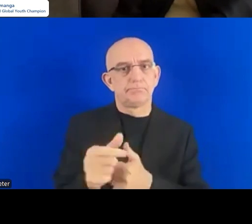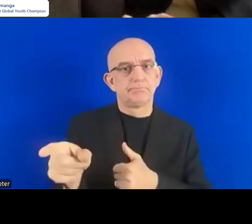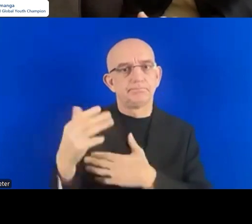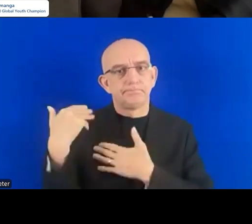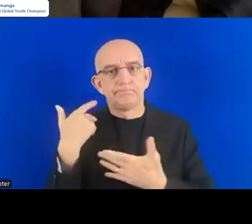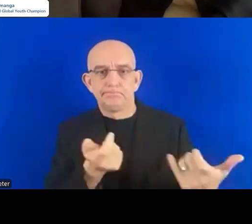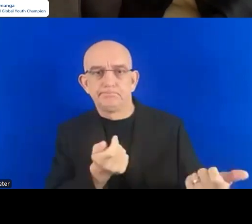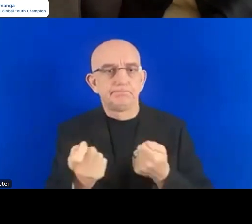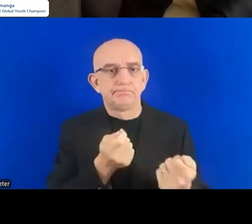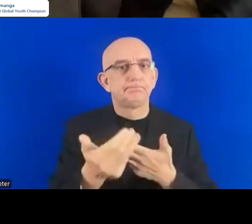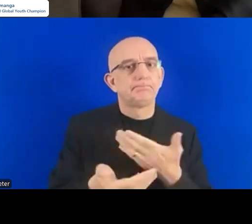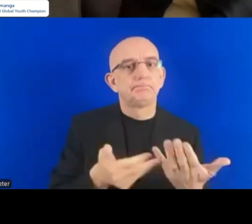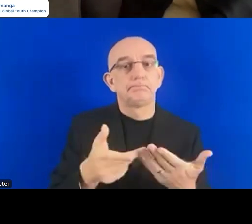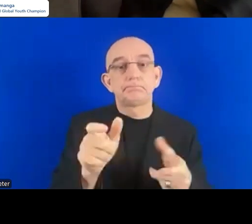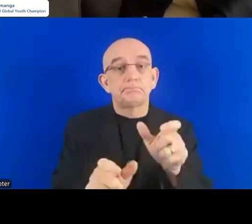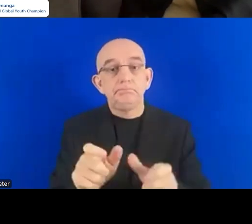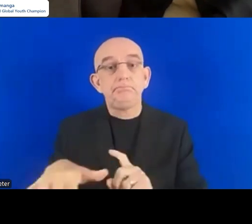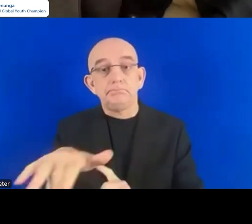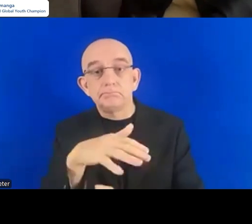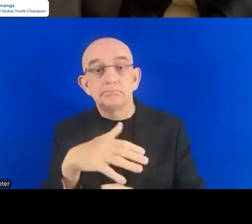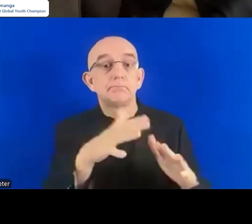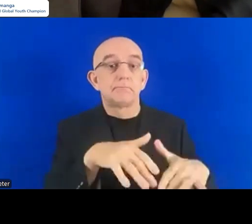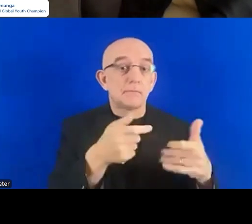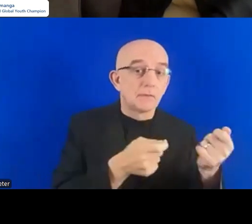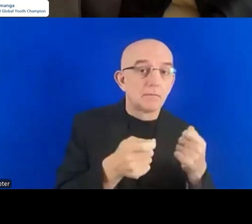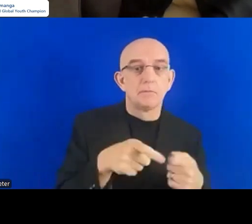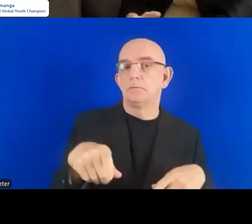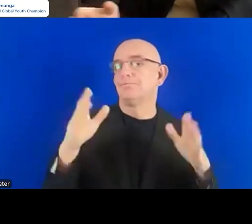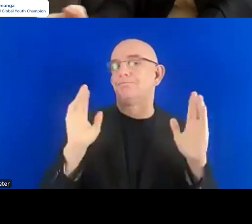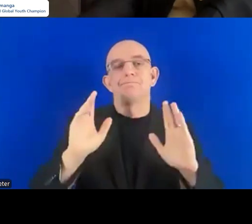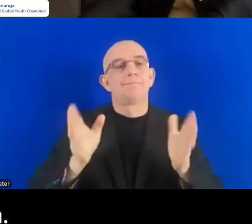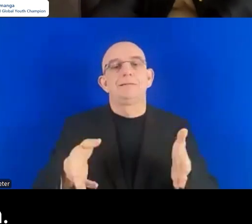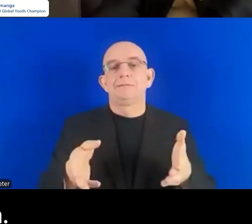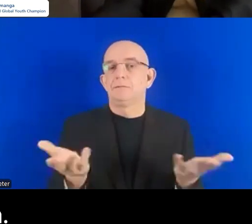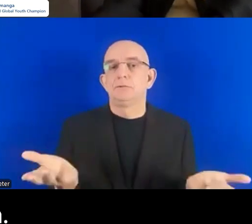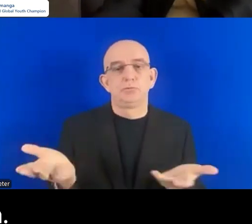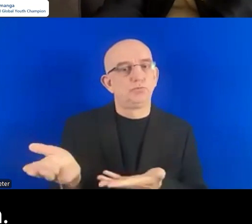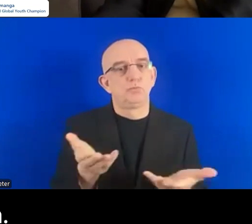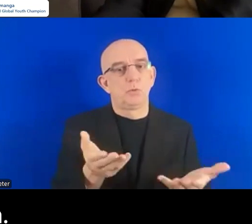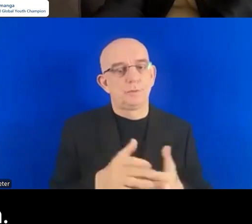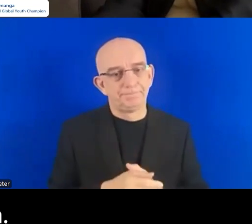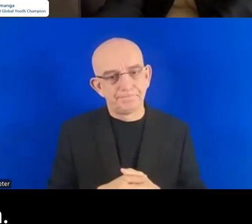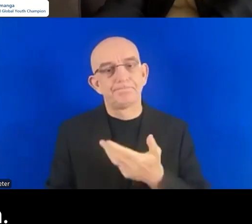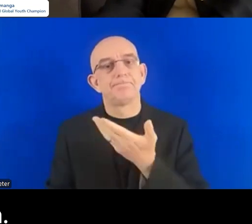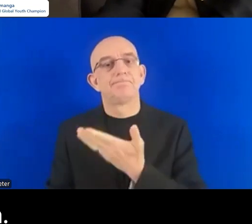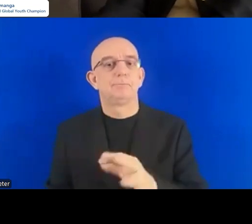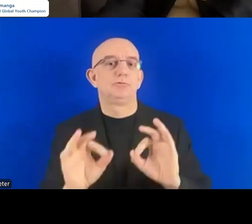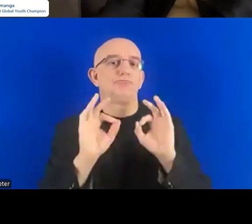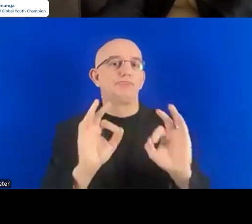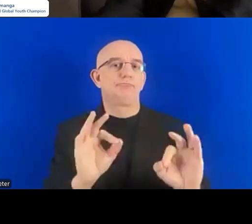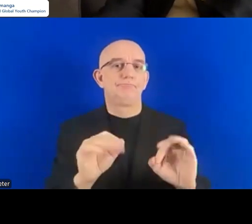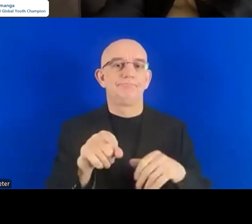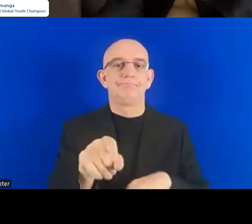Great note to end on, Joy. The meaningful engagements of organizations with persons with disabilities. I think that is a great note to end on,